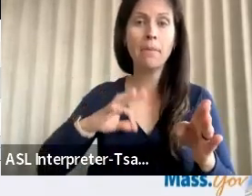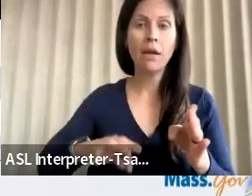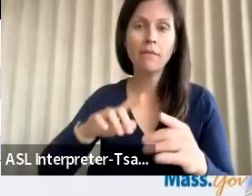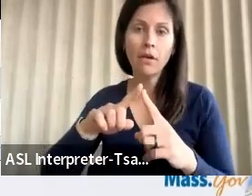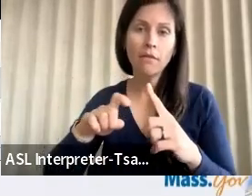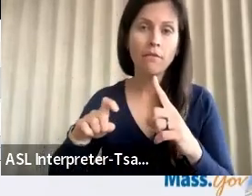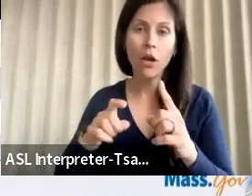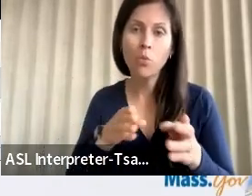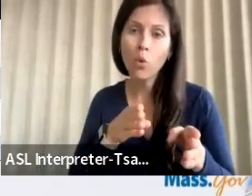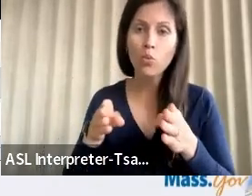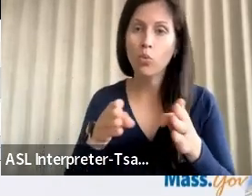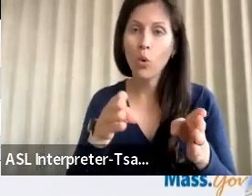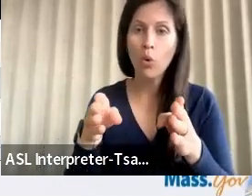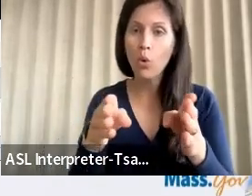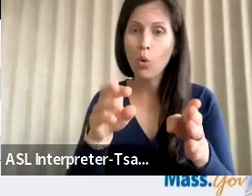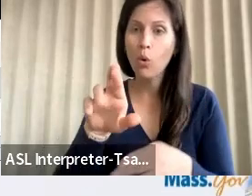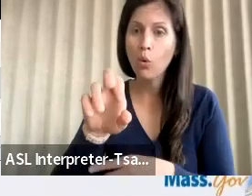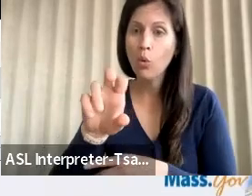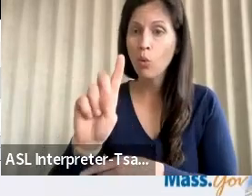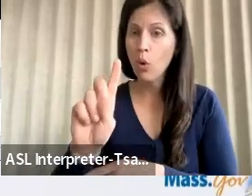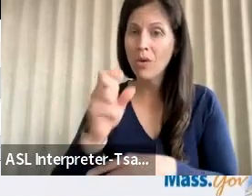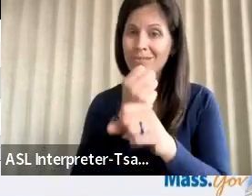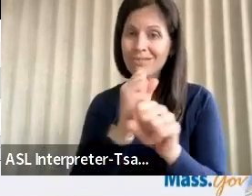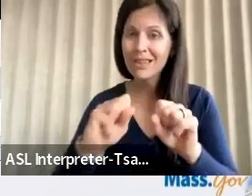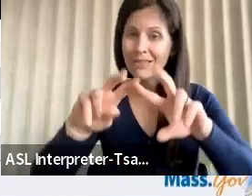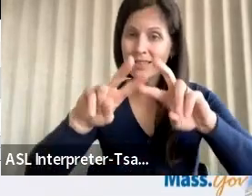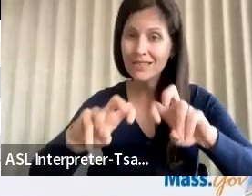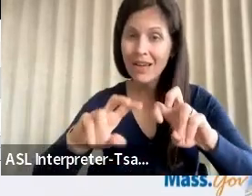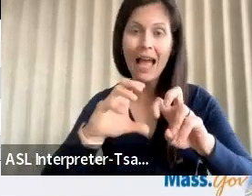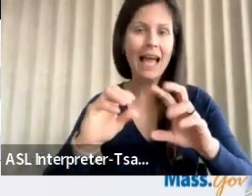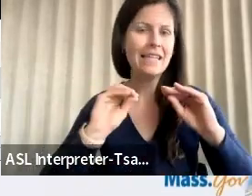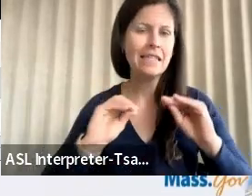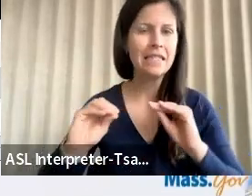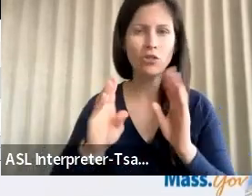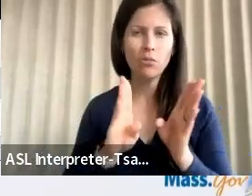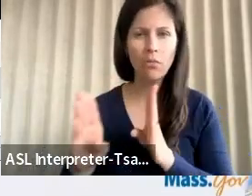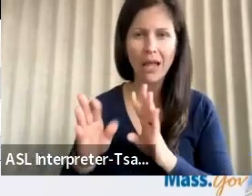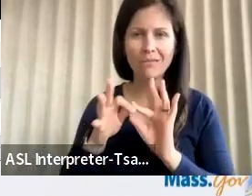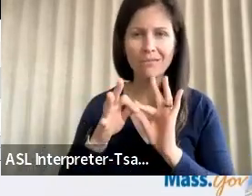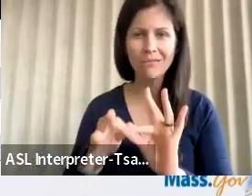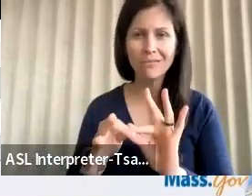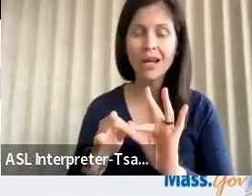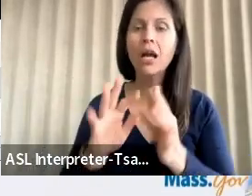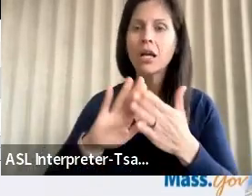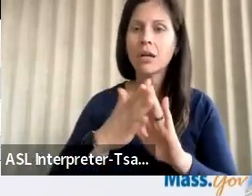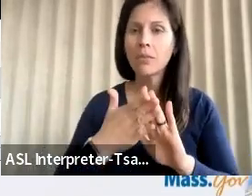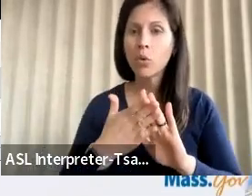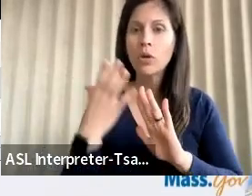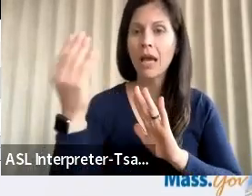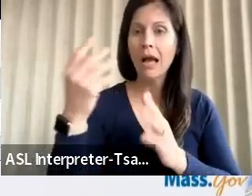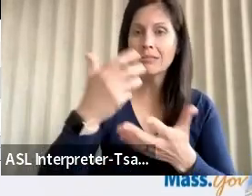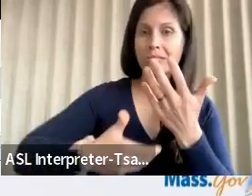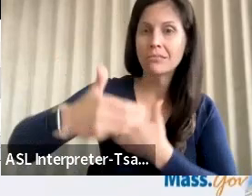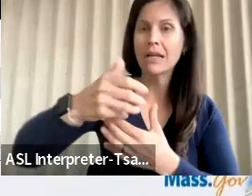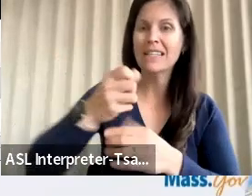road safety assessment and a teaching plan on community outing safety.